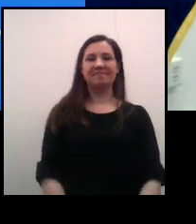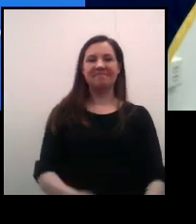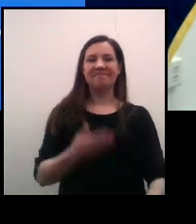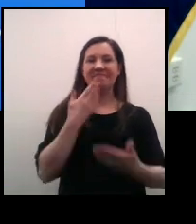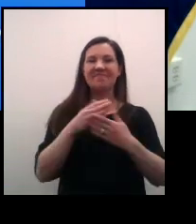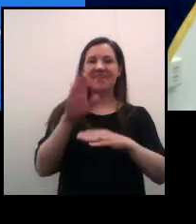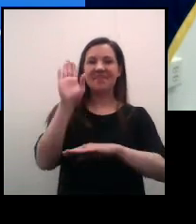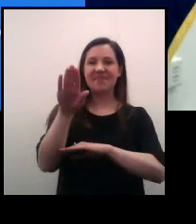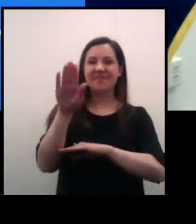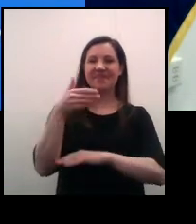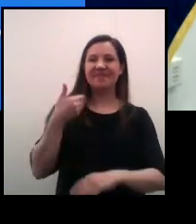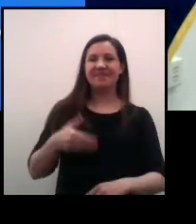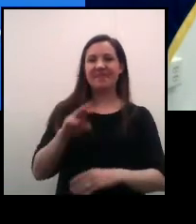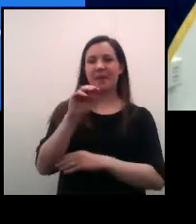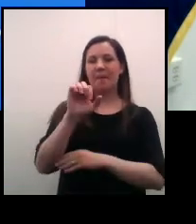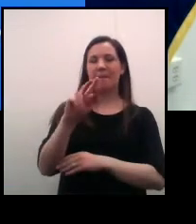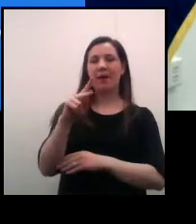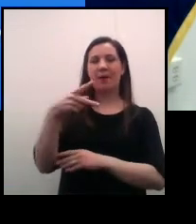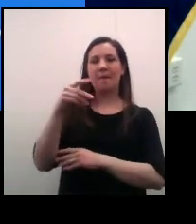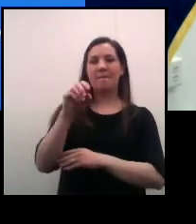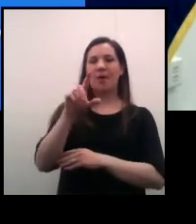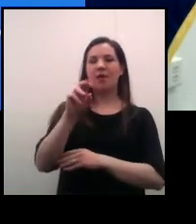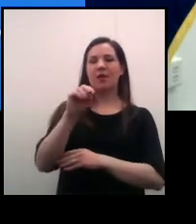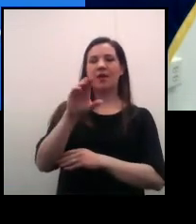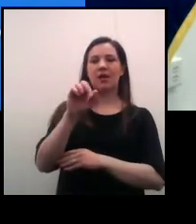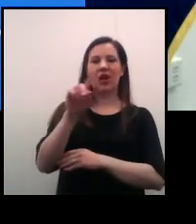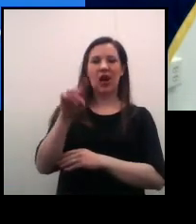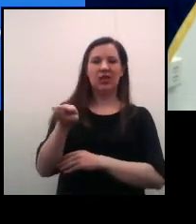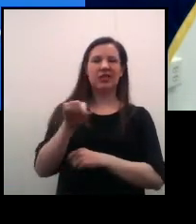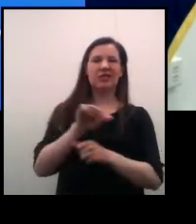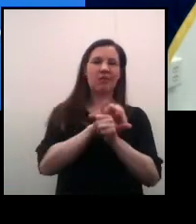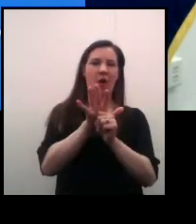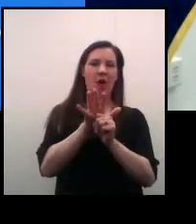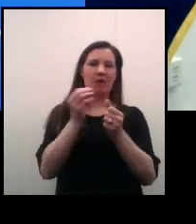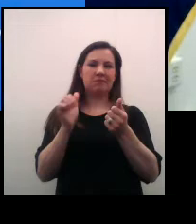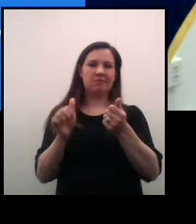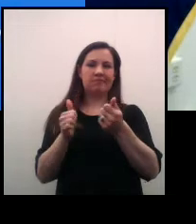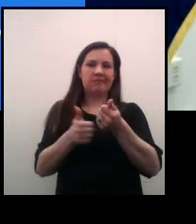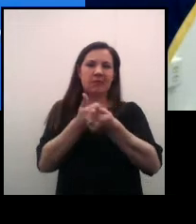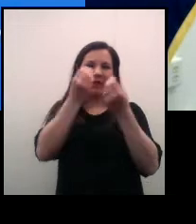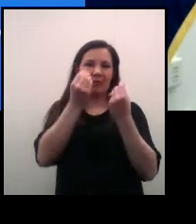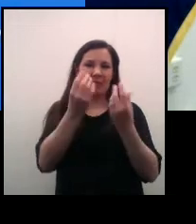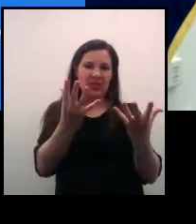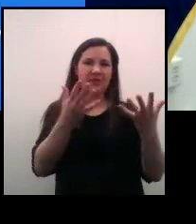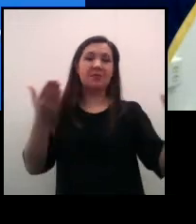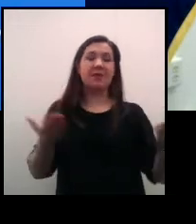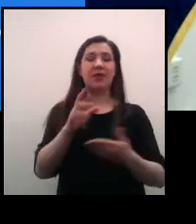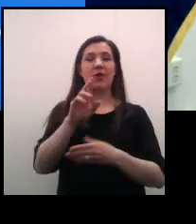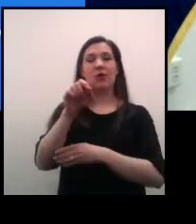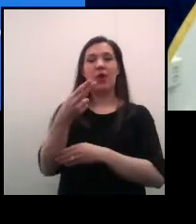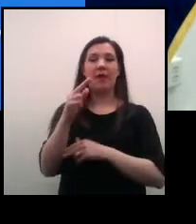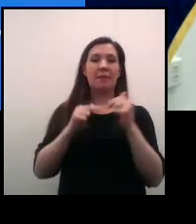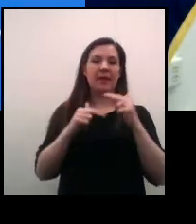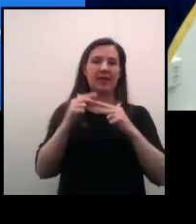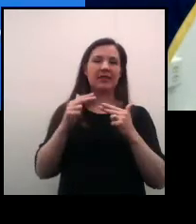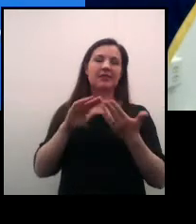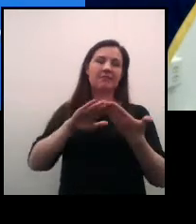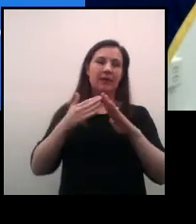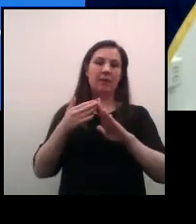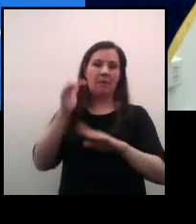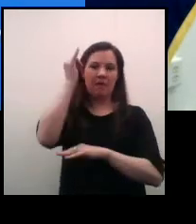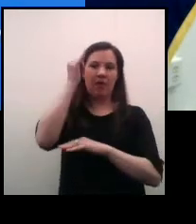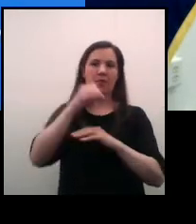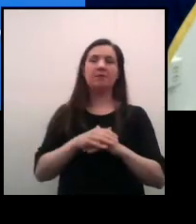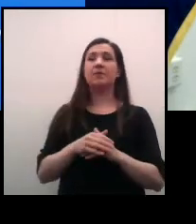Good afternoon, it's Mark Polenkar with another COVID-19 update for Erie County from the Rath Building in downtown Buffalo. Joined by Dr. Gail Burstein,